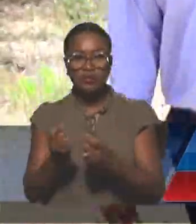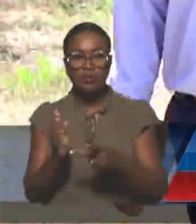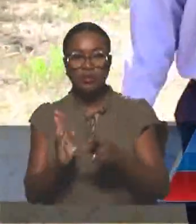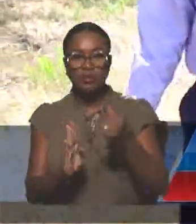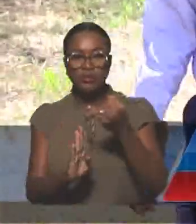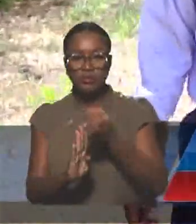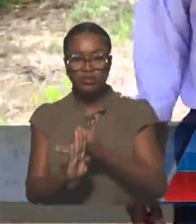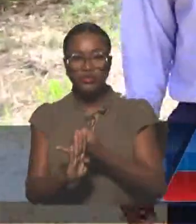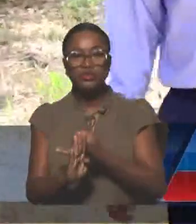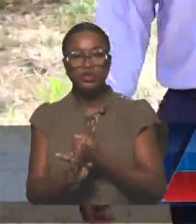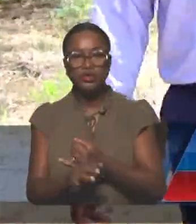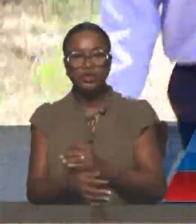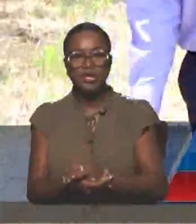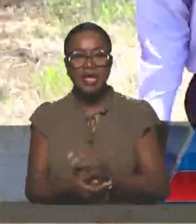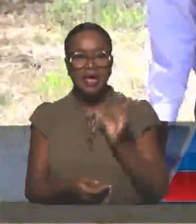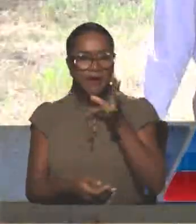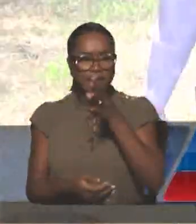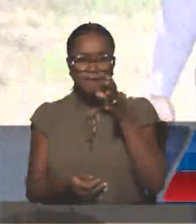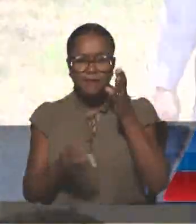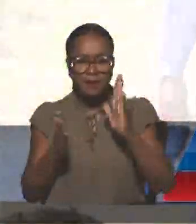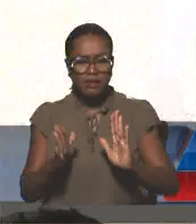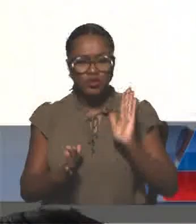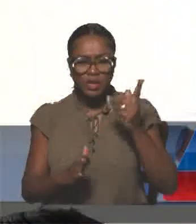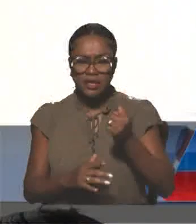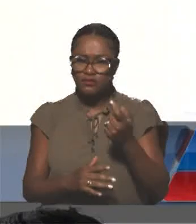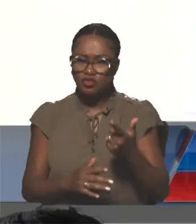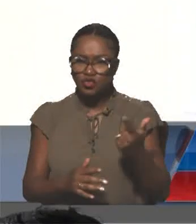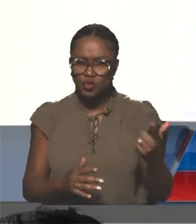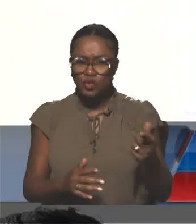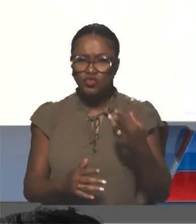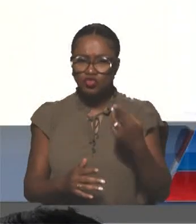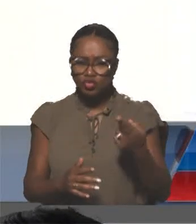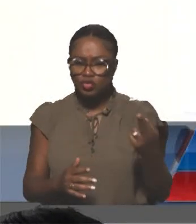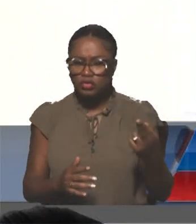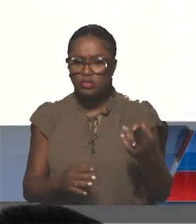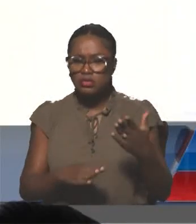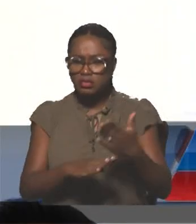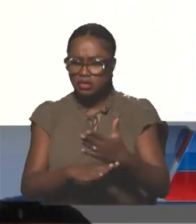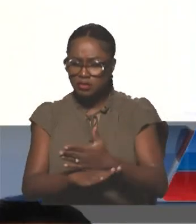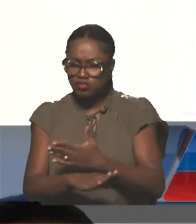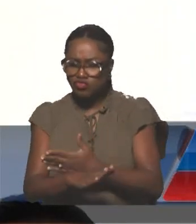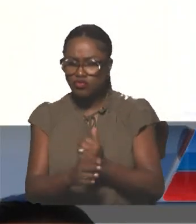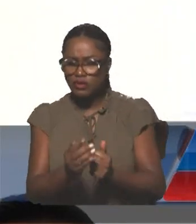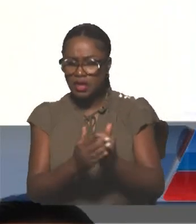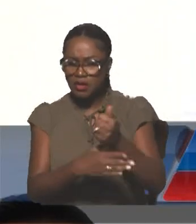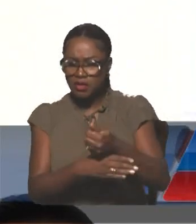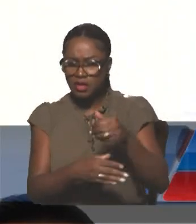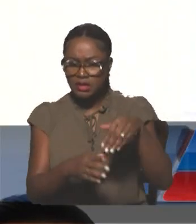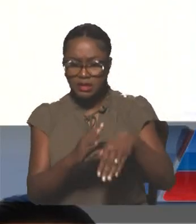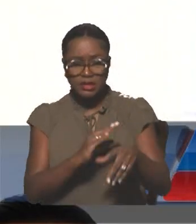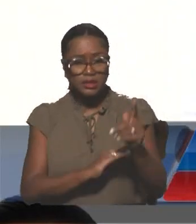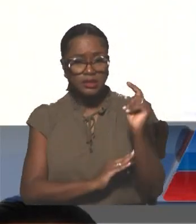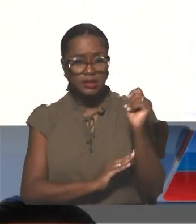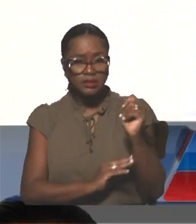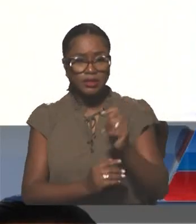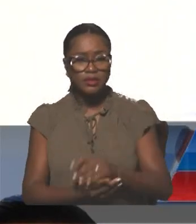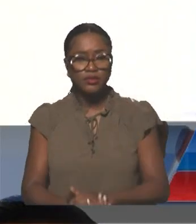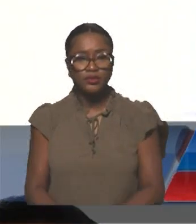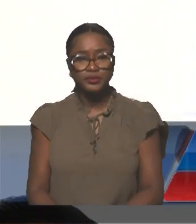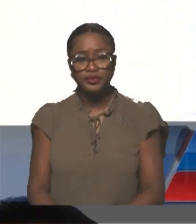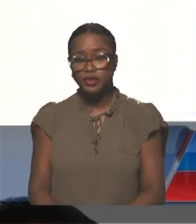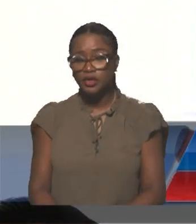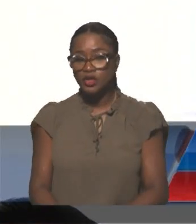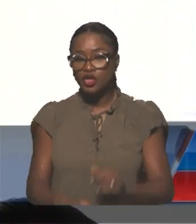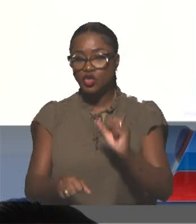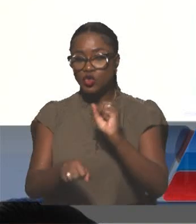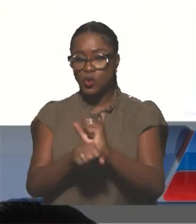equip farmers with tools and resources to improve agricultural productivity in Tobago. This collaboration with CARDI to